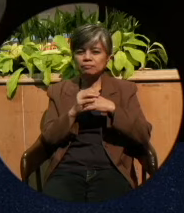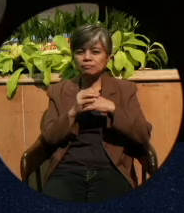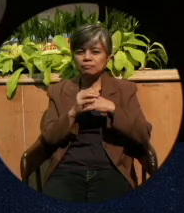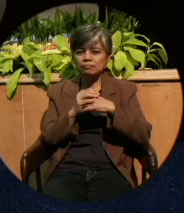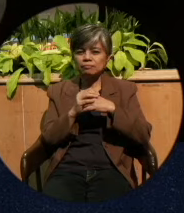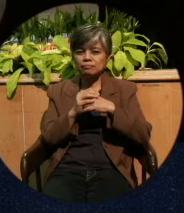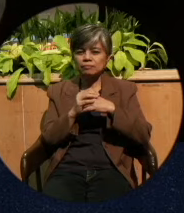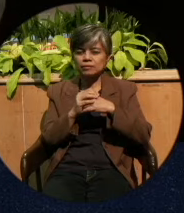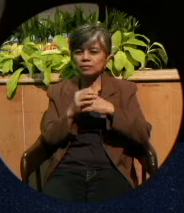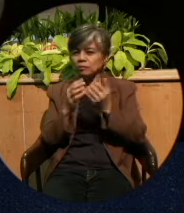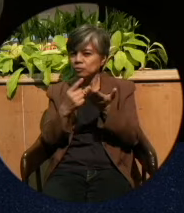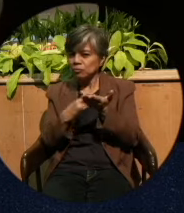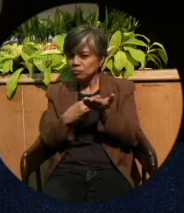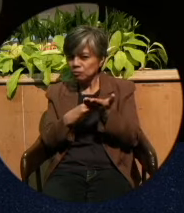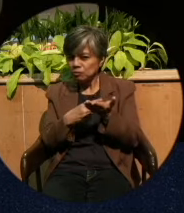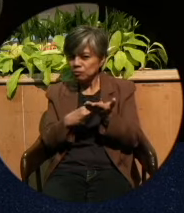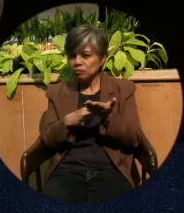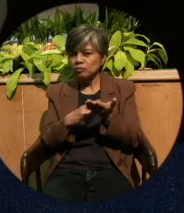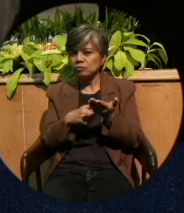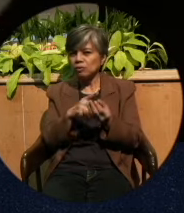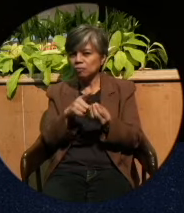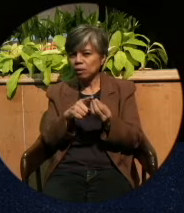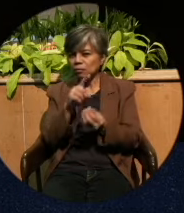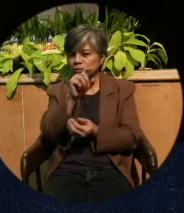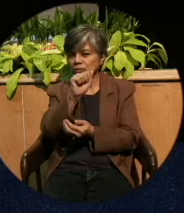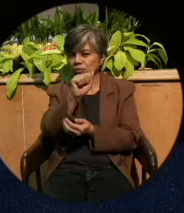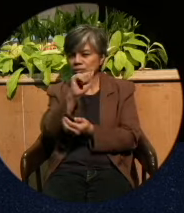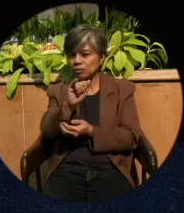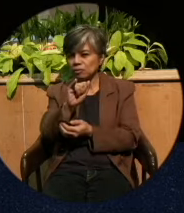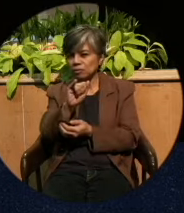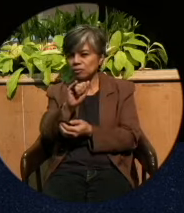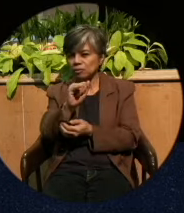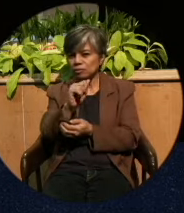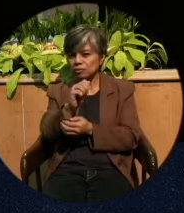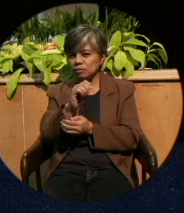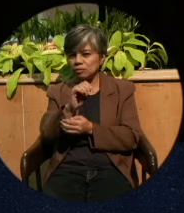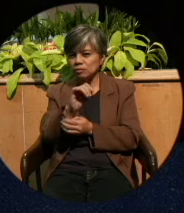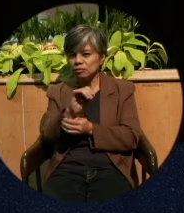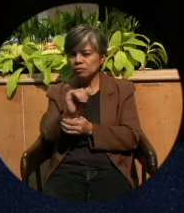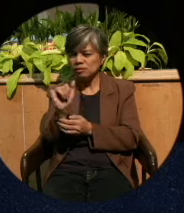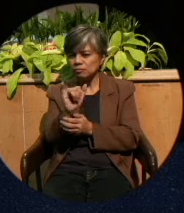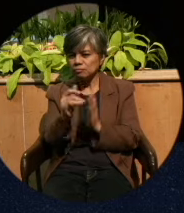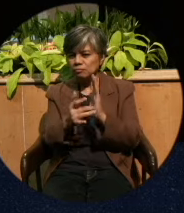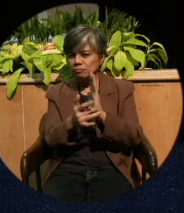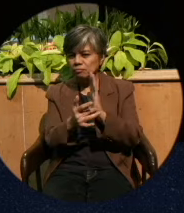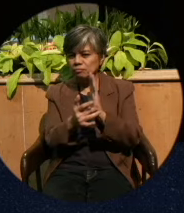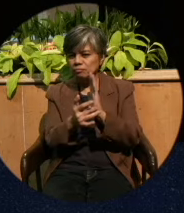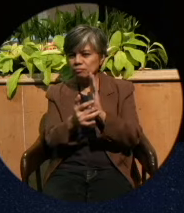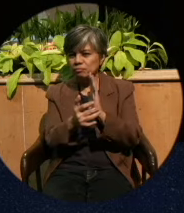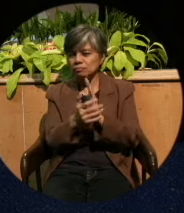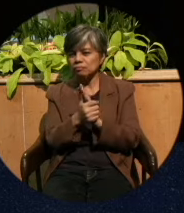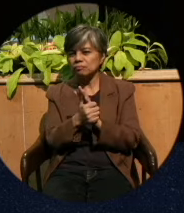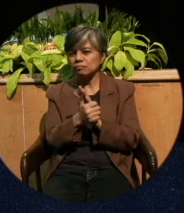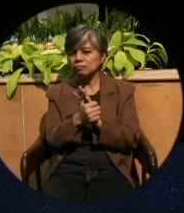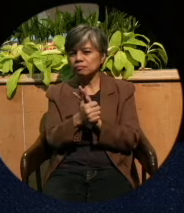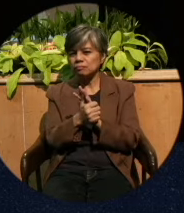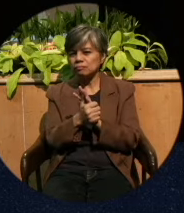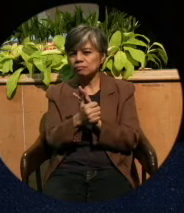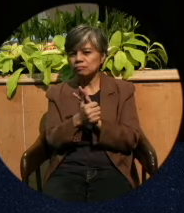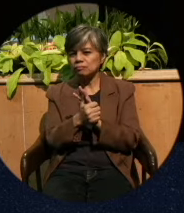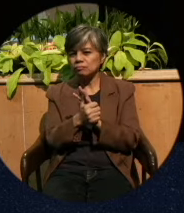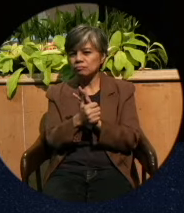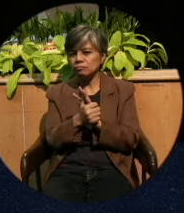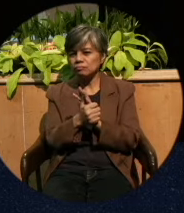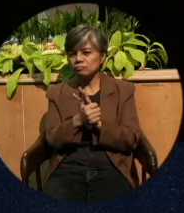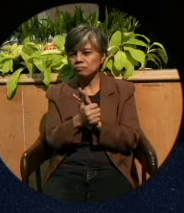when we're talking about artificial intelligence, this large suite of technologies, they are